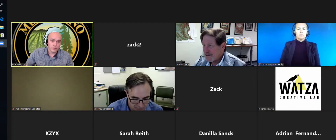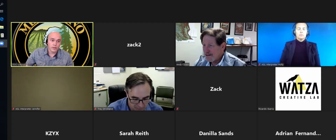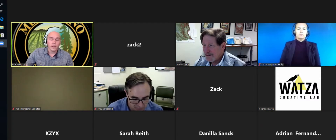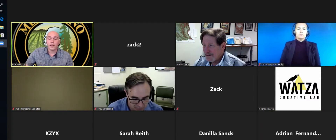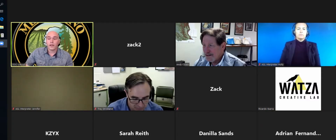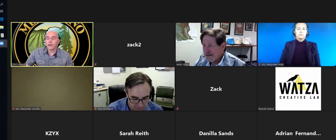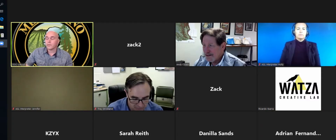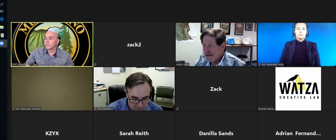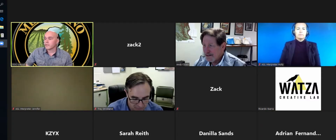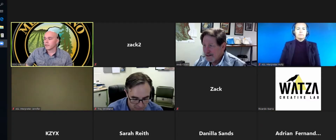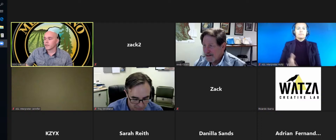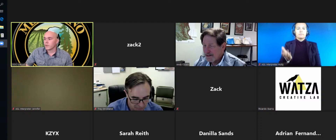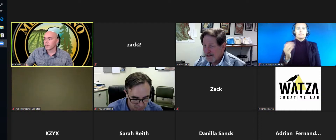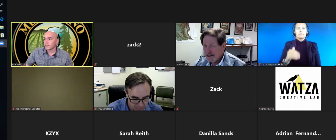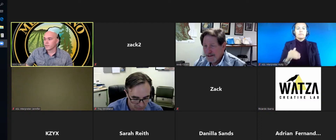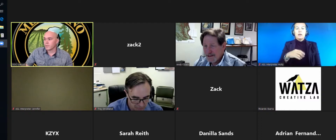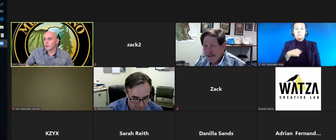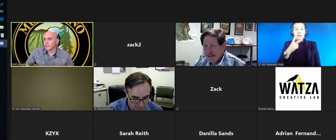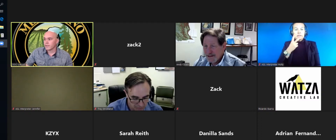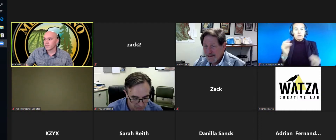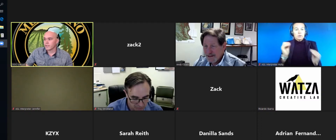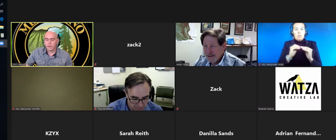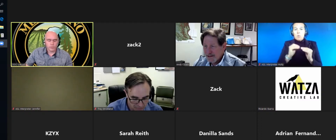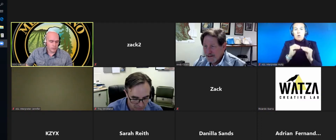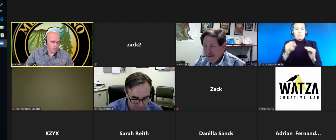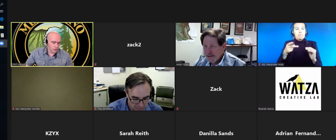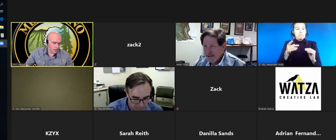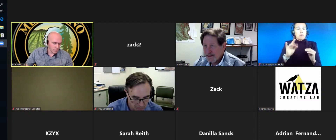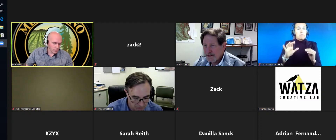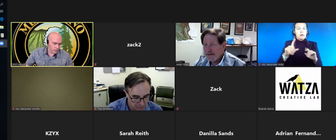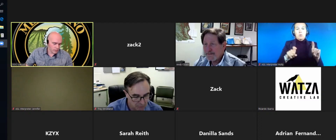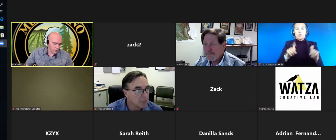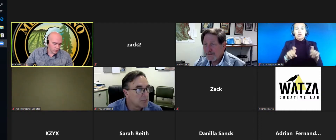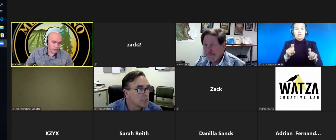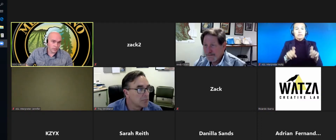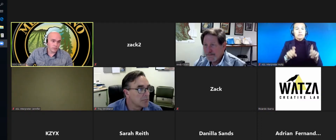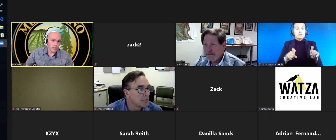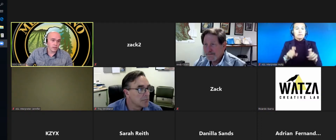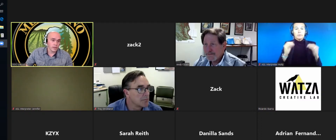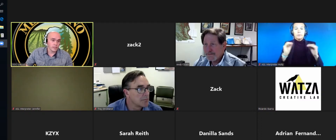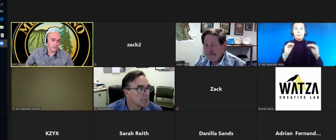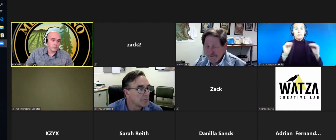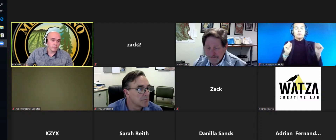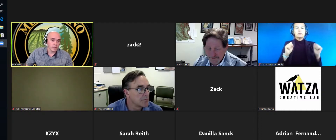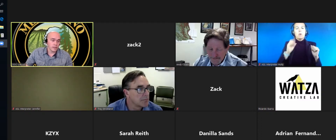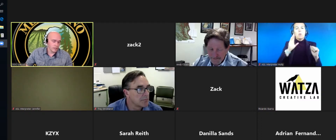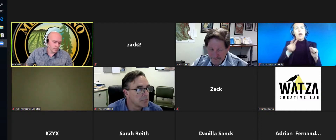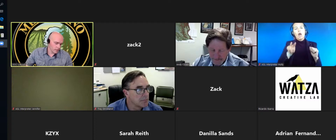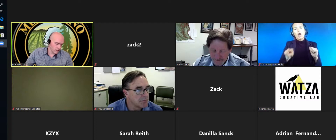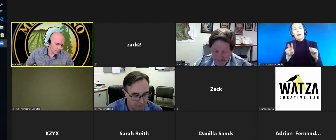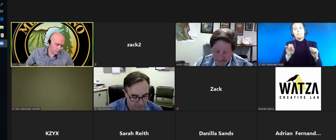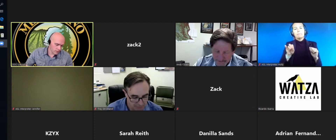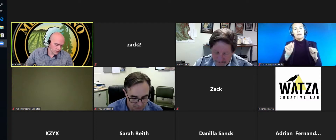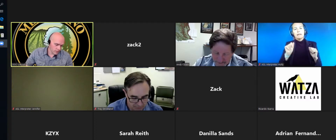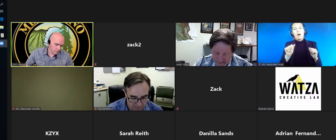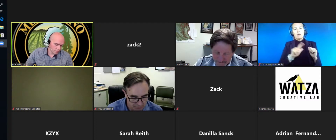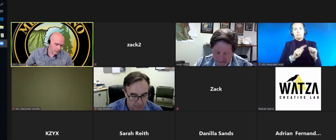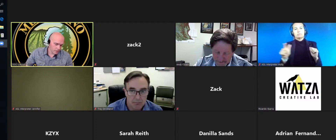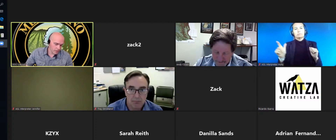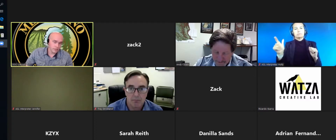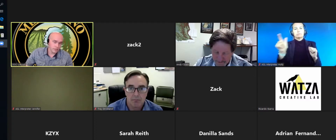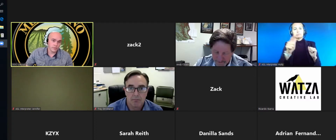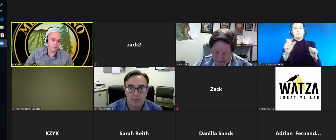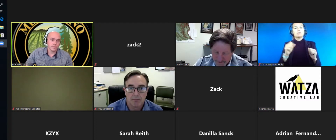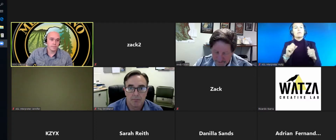Thank you. I'm not seeing any questions from the public at this time, so I'm going to go through another round of questions with the media. First up,